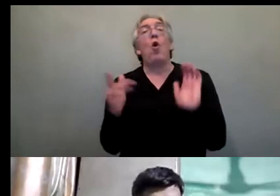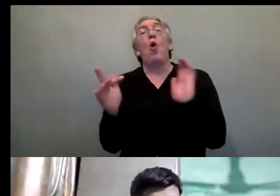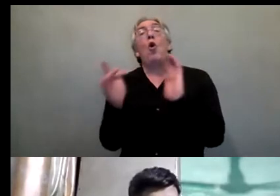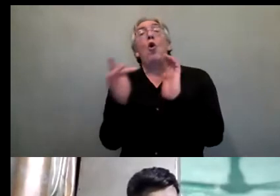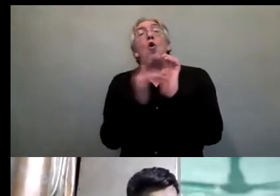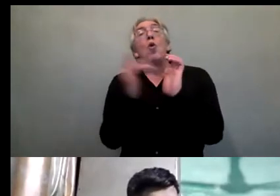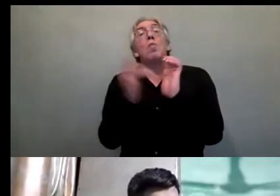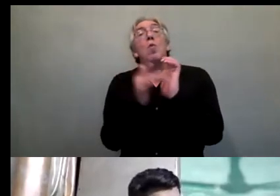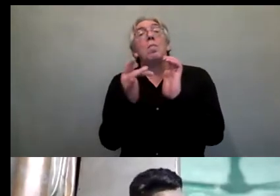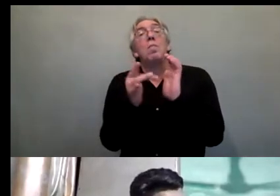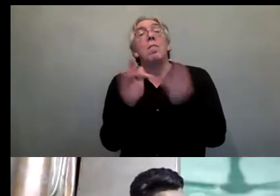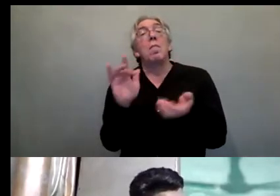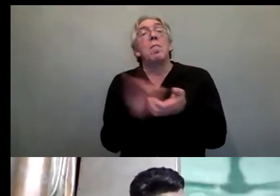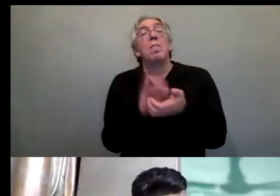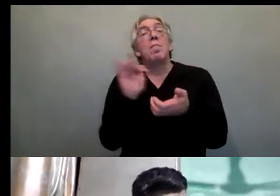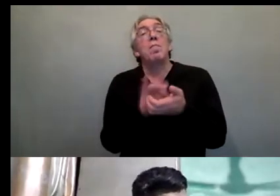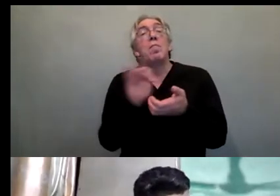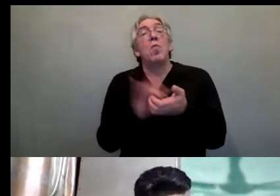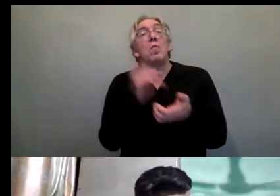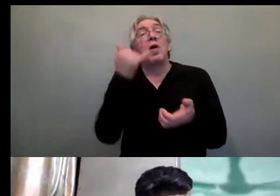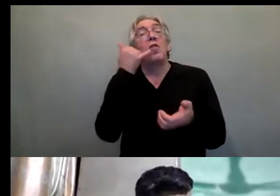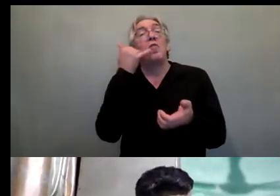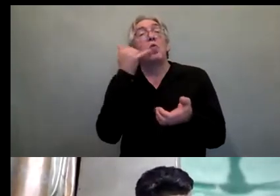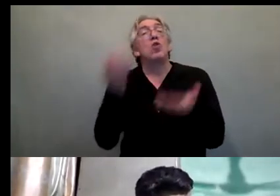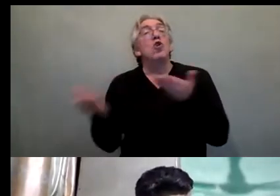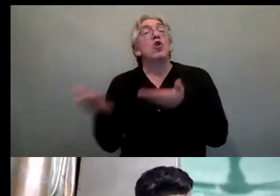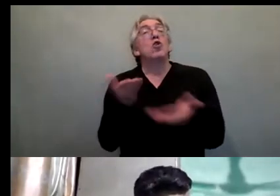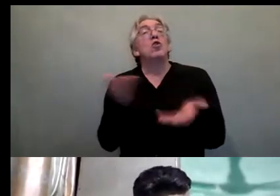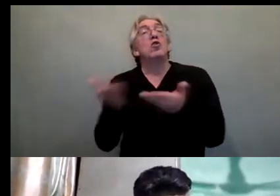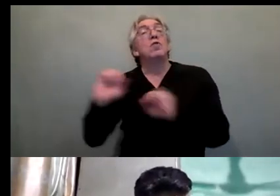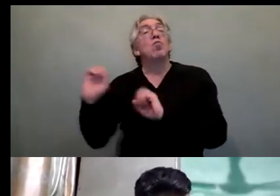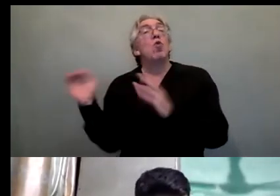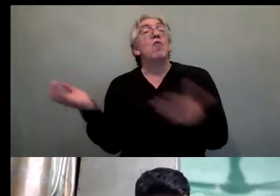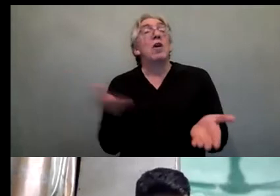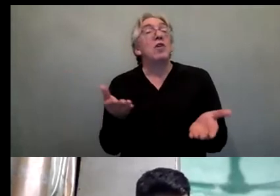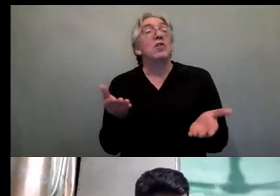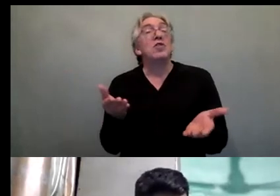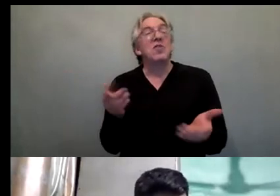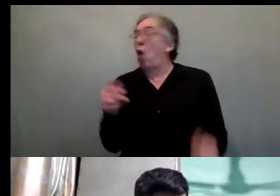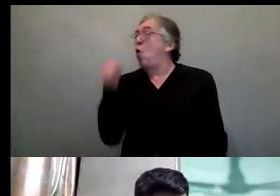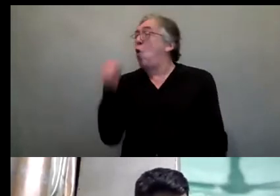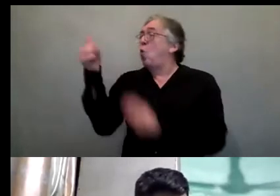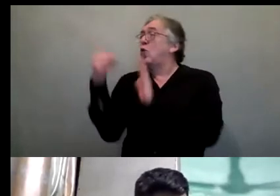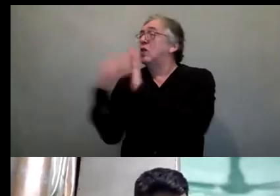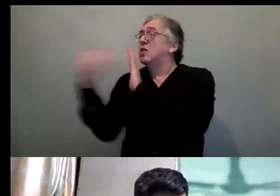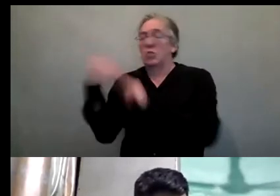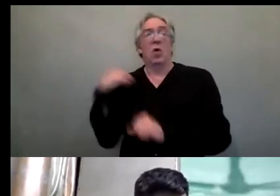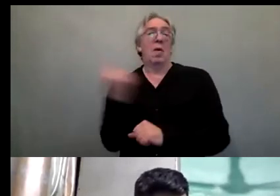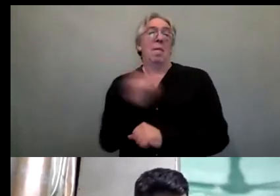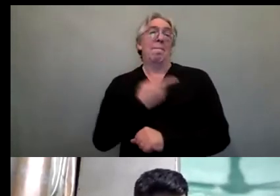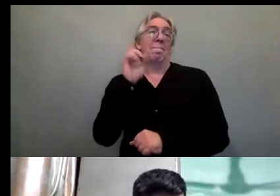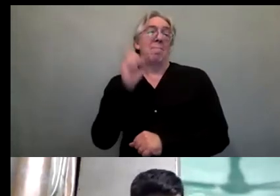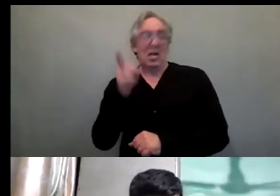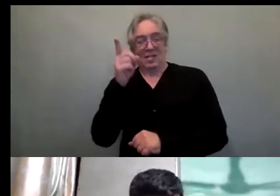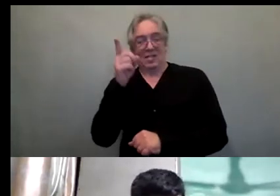for persons with disabilities. And I know many of them already do, from Safaricom to companies